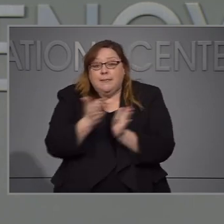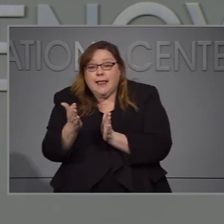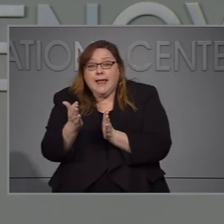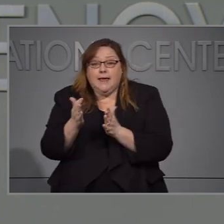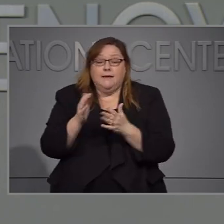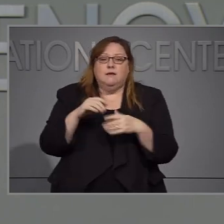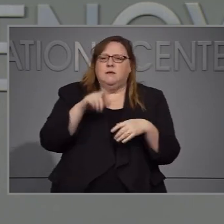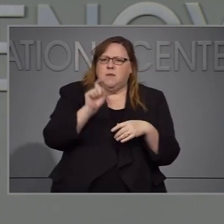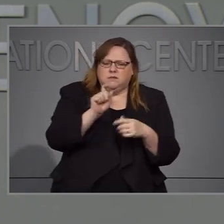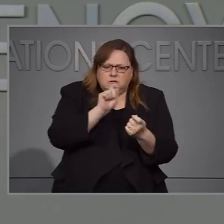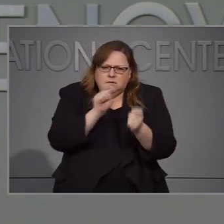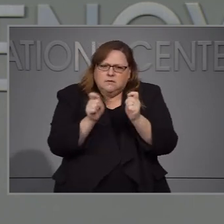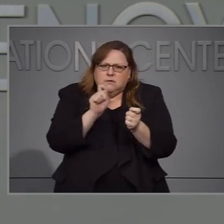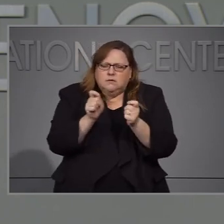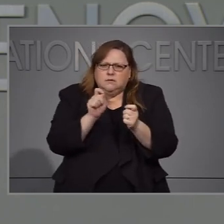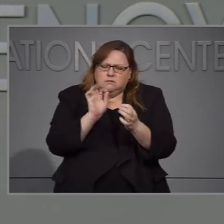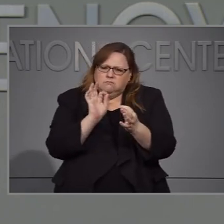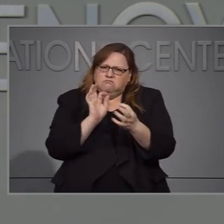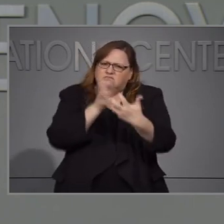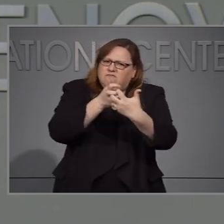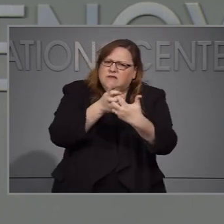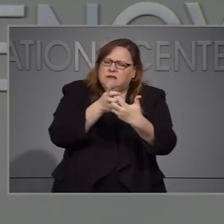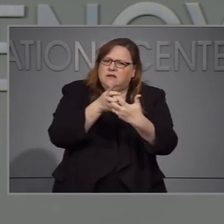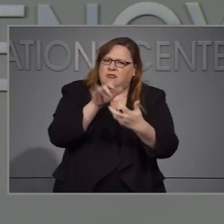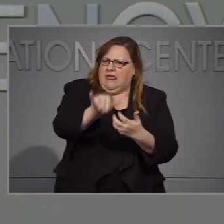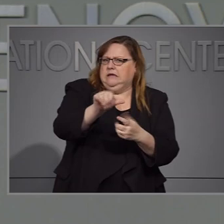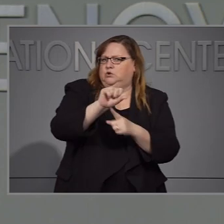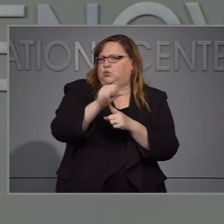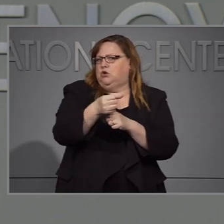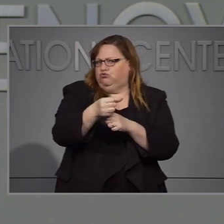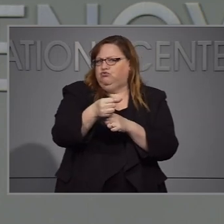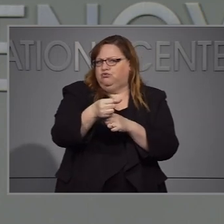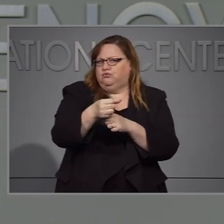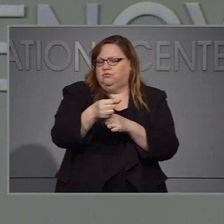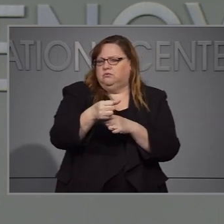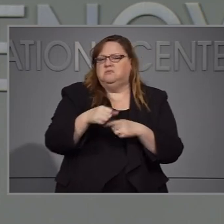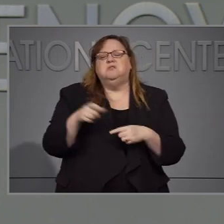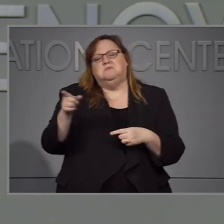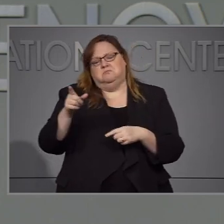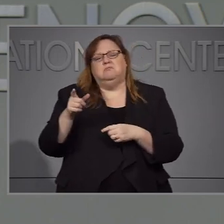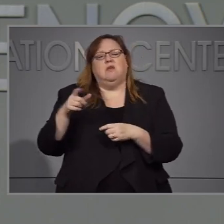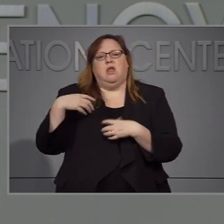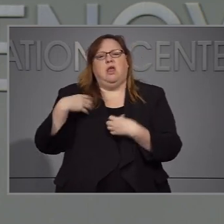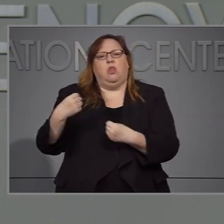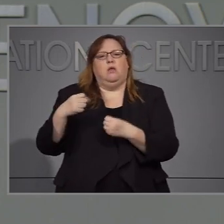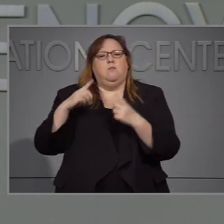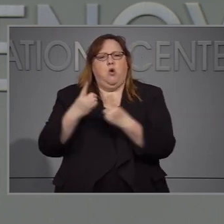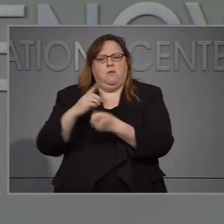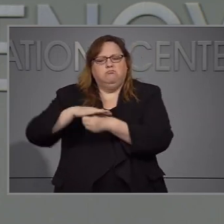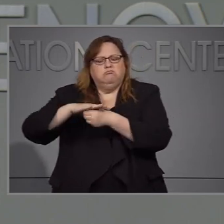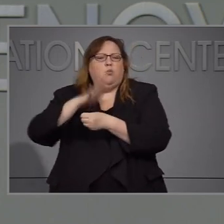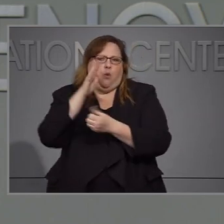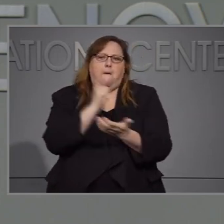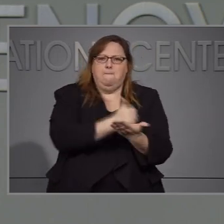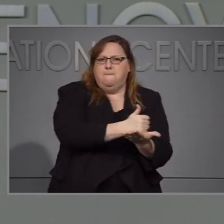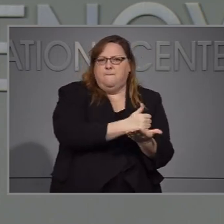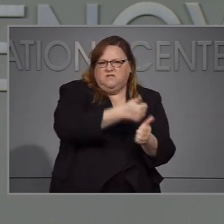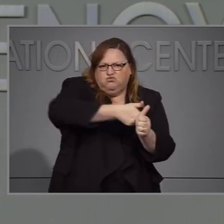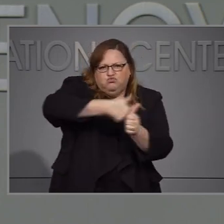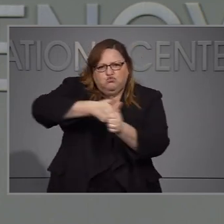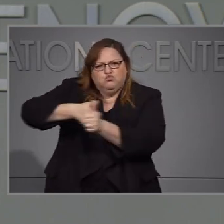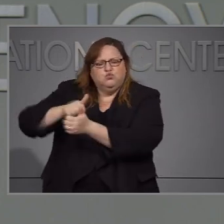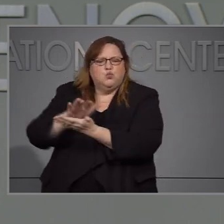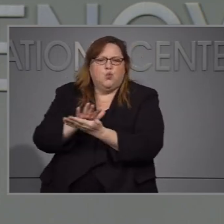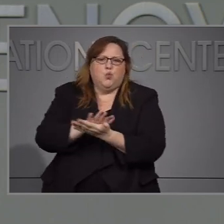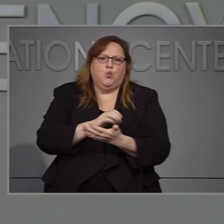need to be tailored to the particular situation that they're in. But there are lots of detailed protocols, and of course, we're going to make